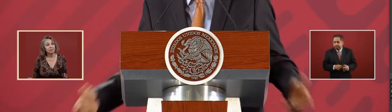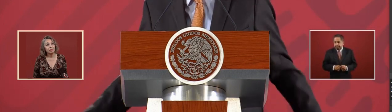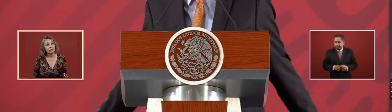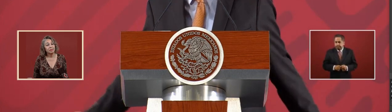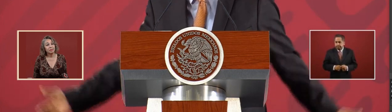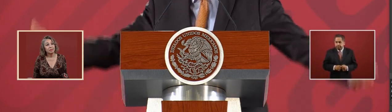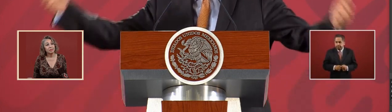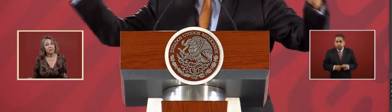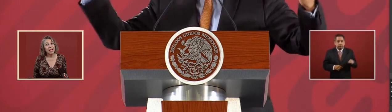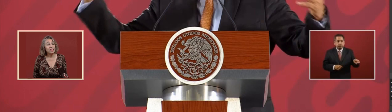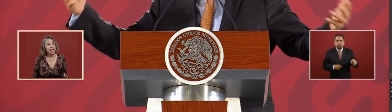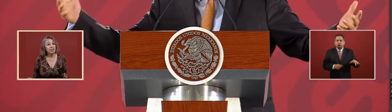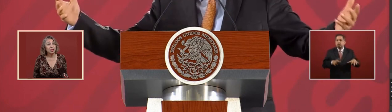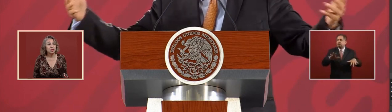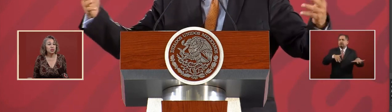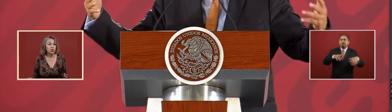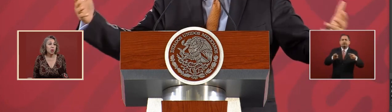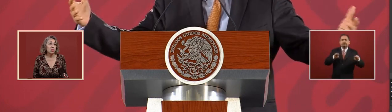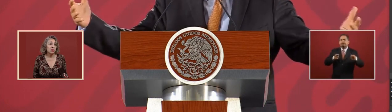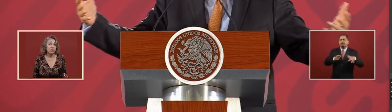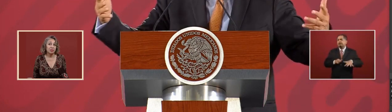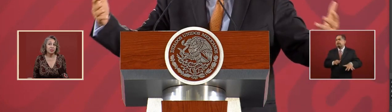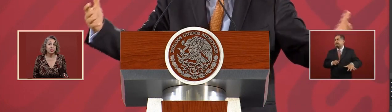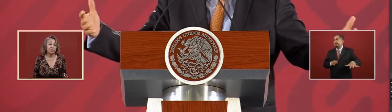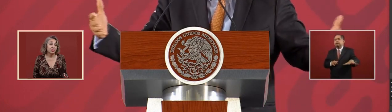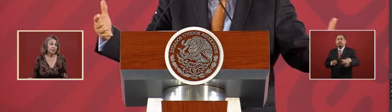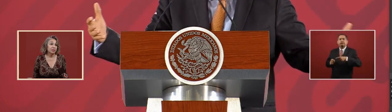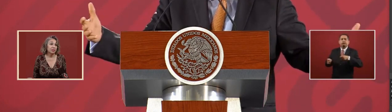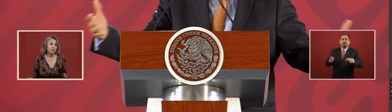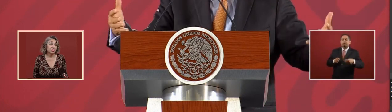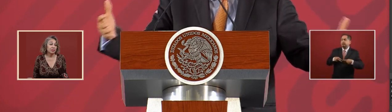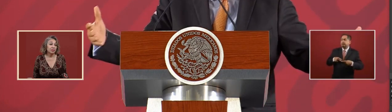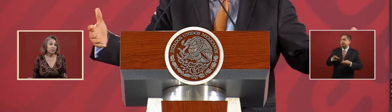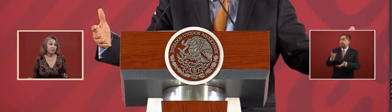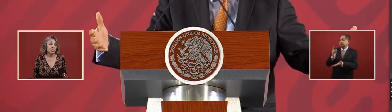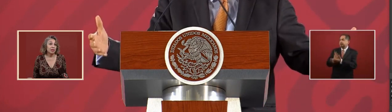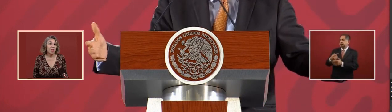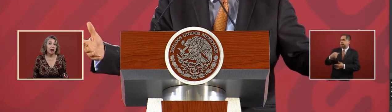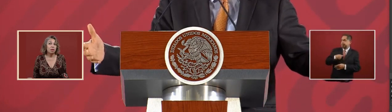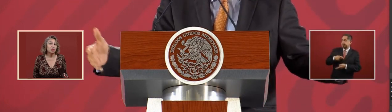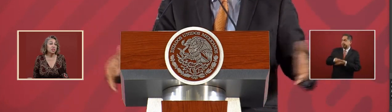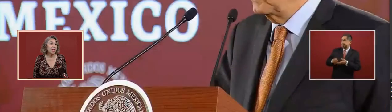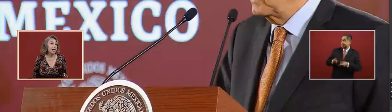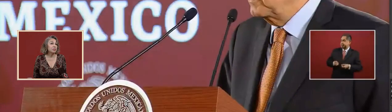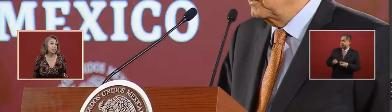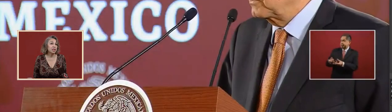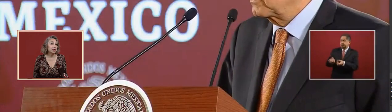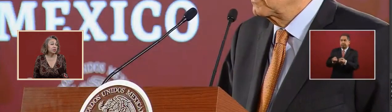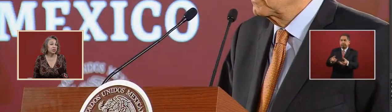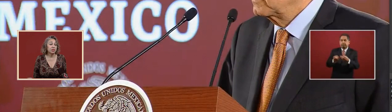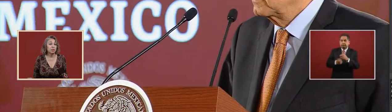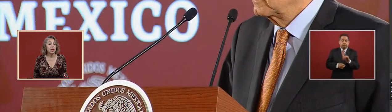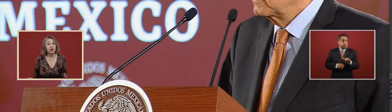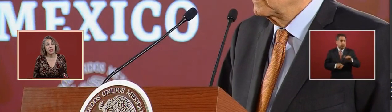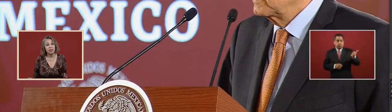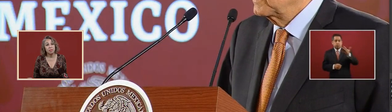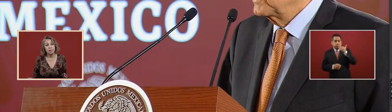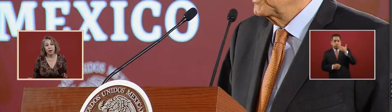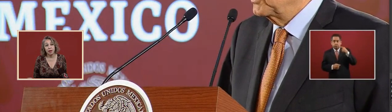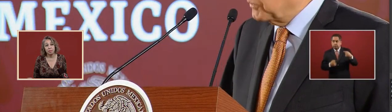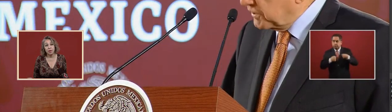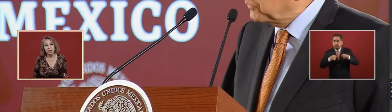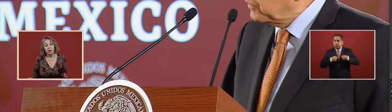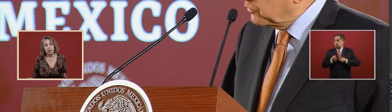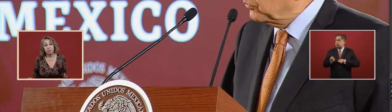Y tenían el control. And they had the control. Casi absoluto del abasto. Almost absolute regarding the